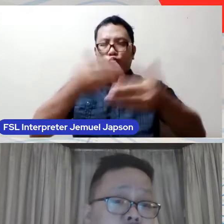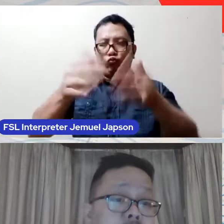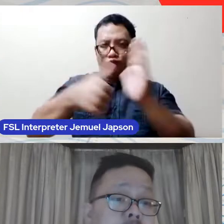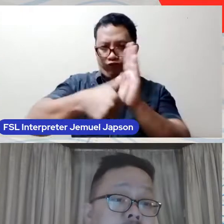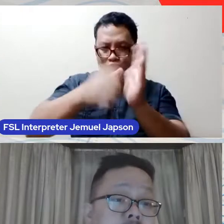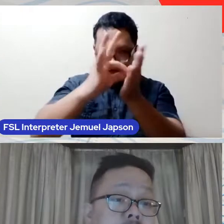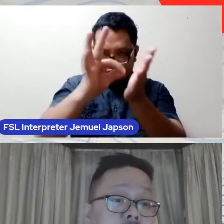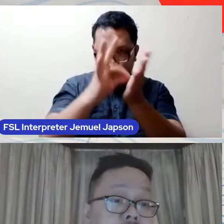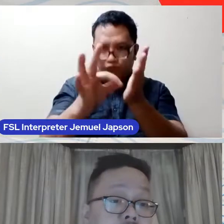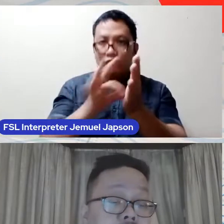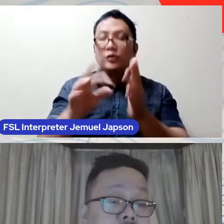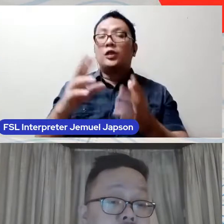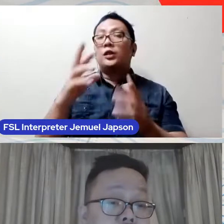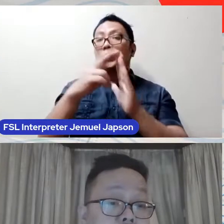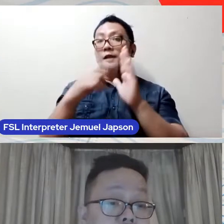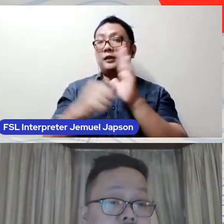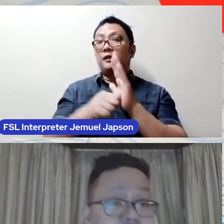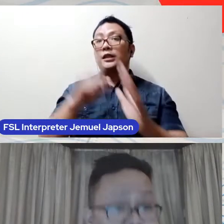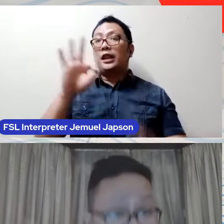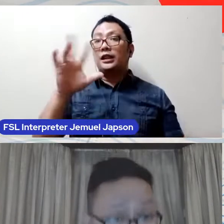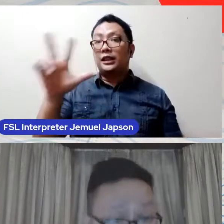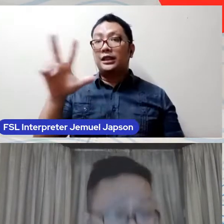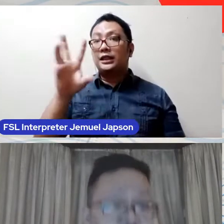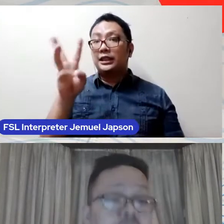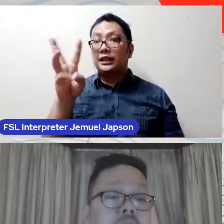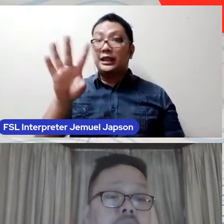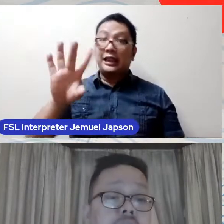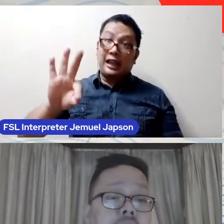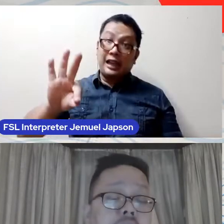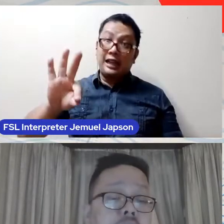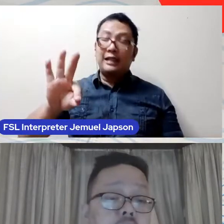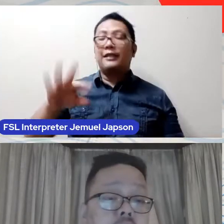about Republic Act 9369. And in that law,